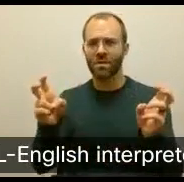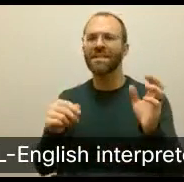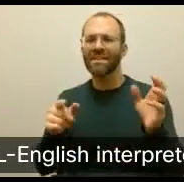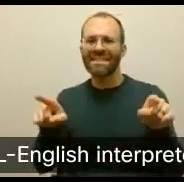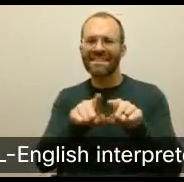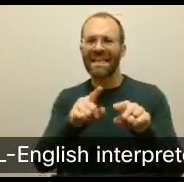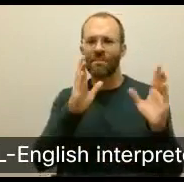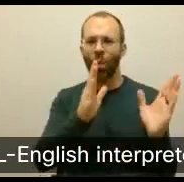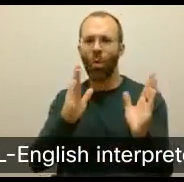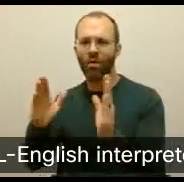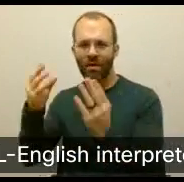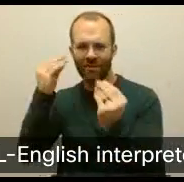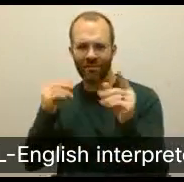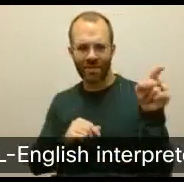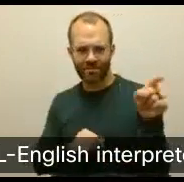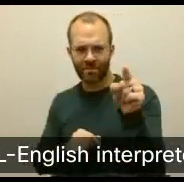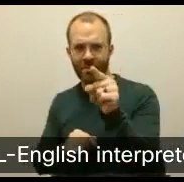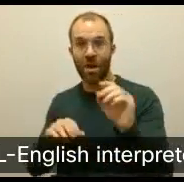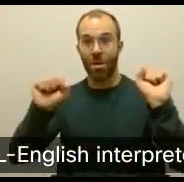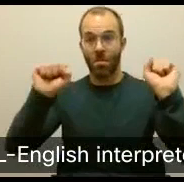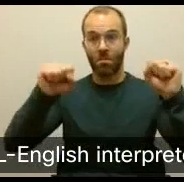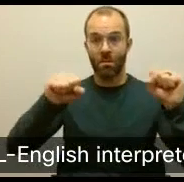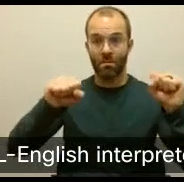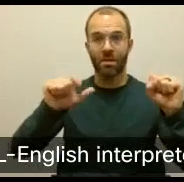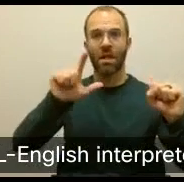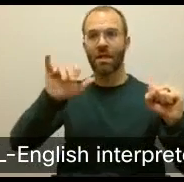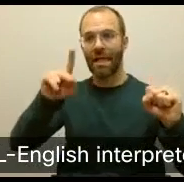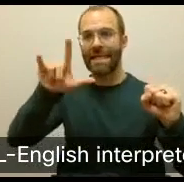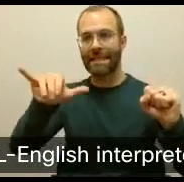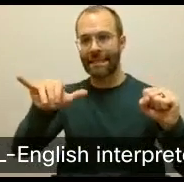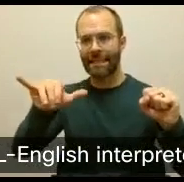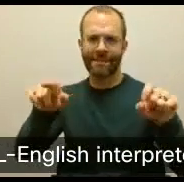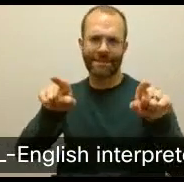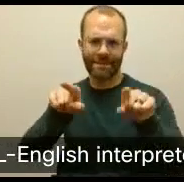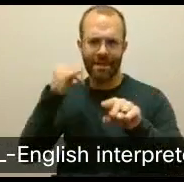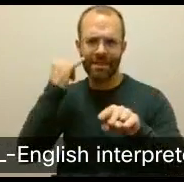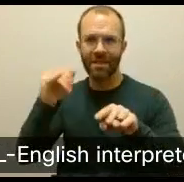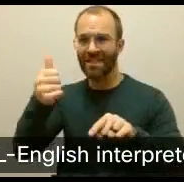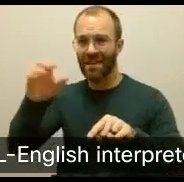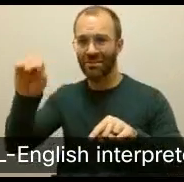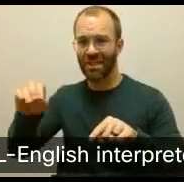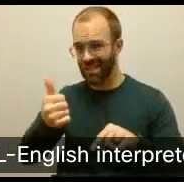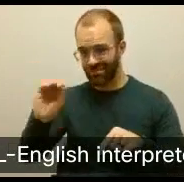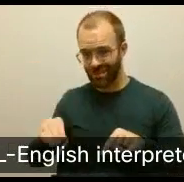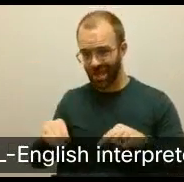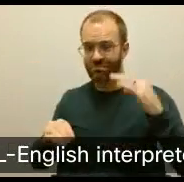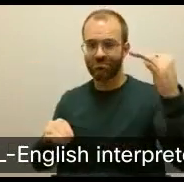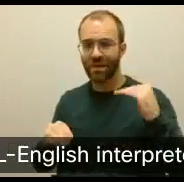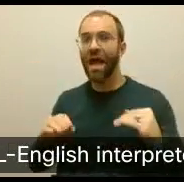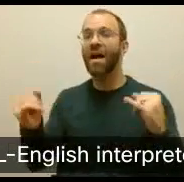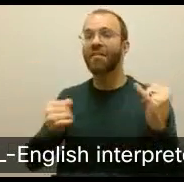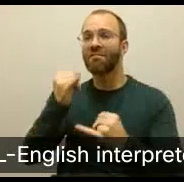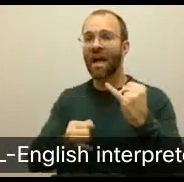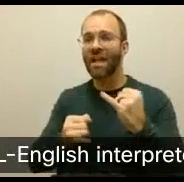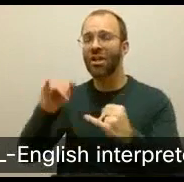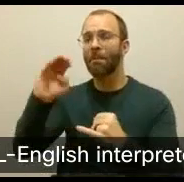of information here. It's probable, it's likely, 10%, 10%, final manuscript, last